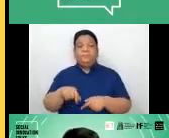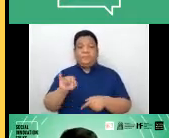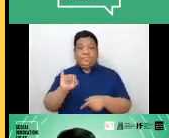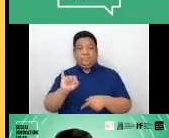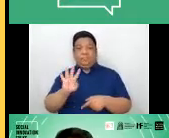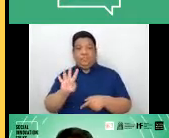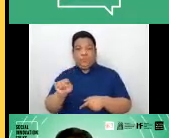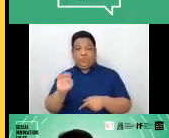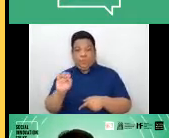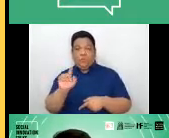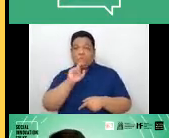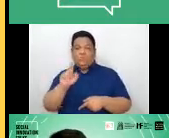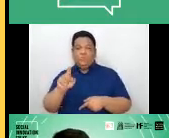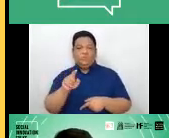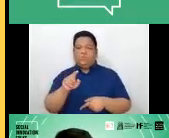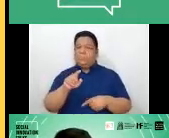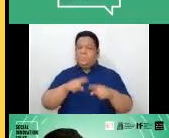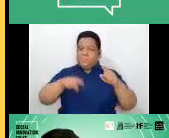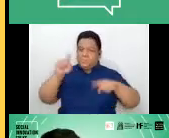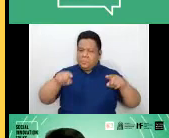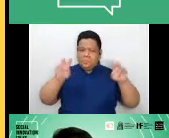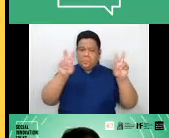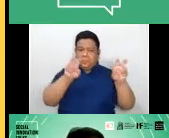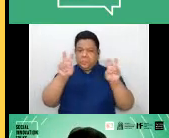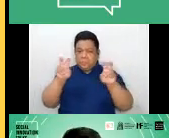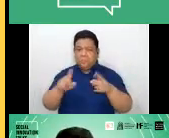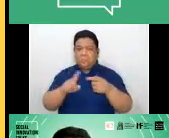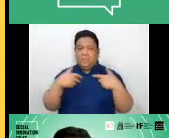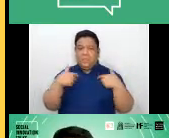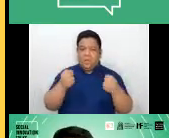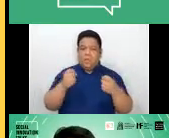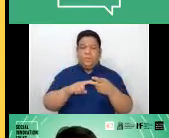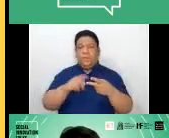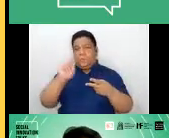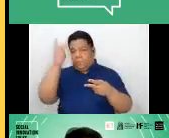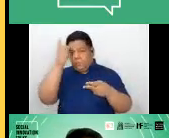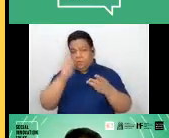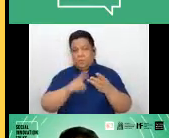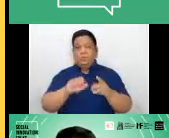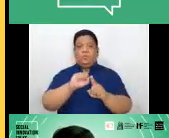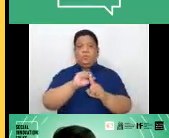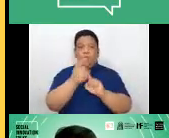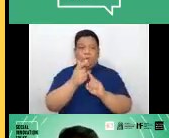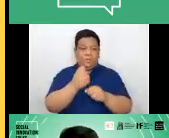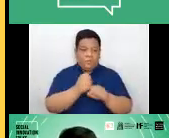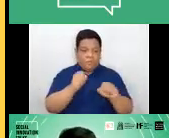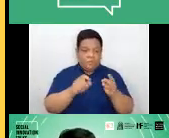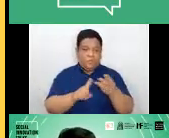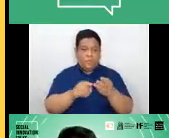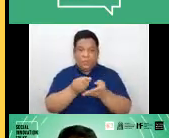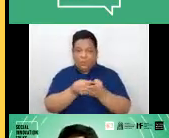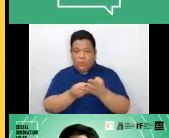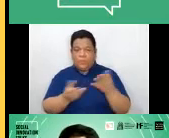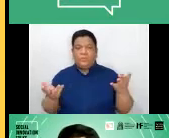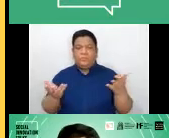right now, it's very nebulous. It covers so many topics: health, politics, social welfare, economics. But in order for us